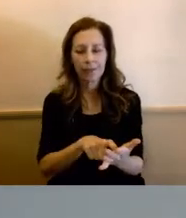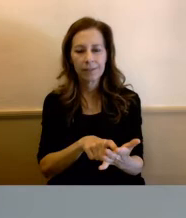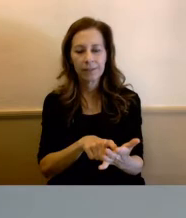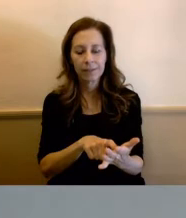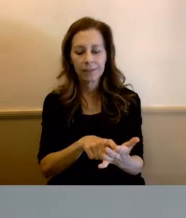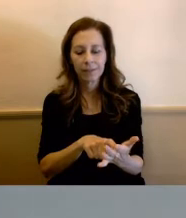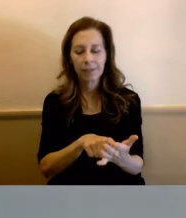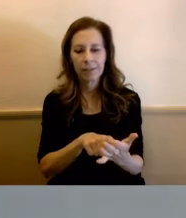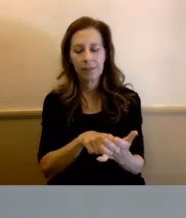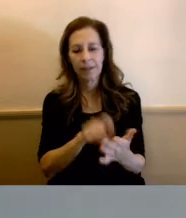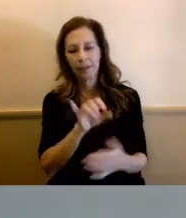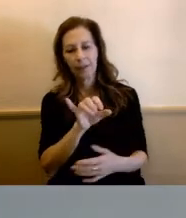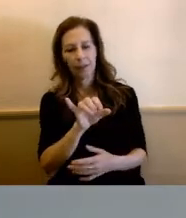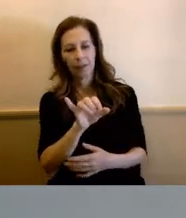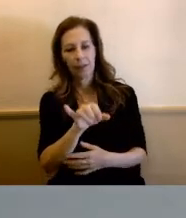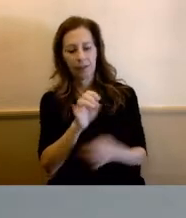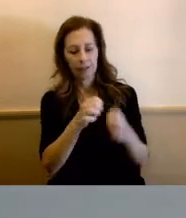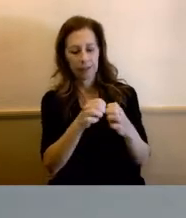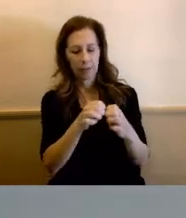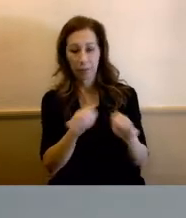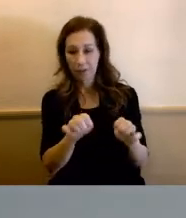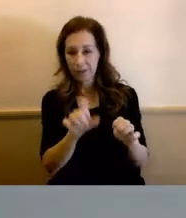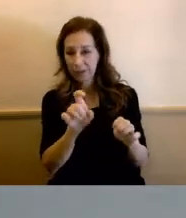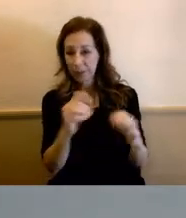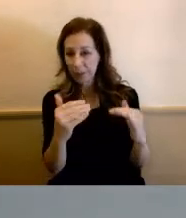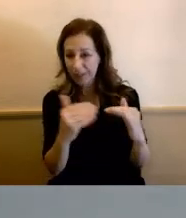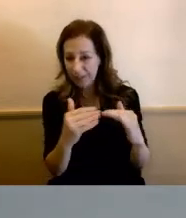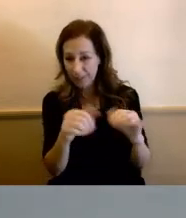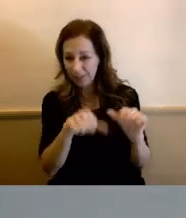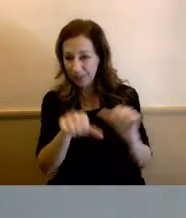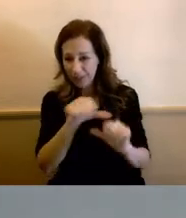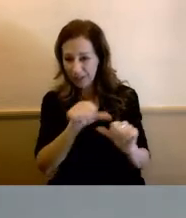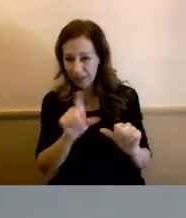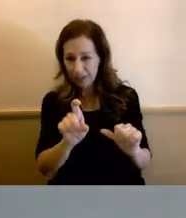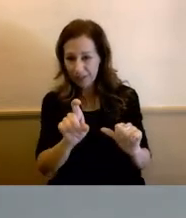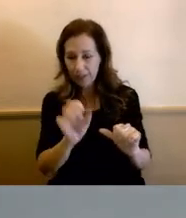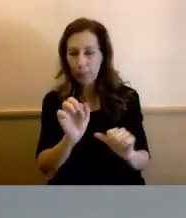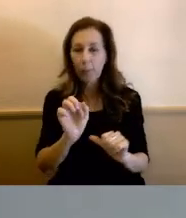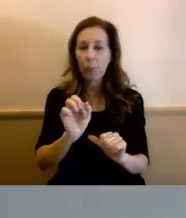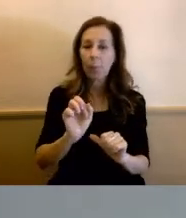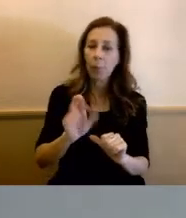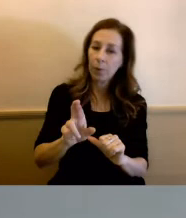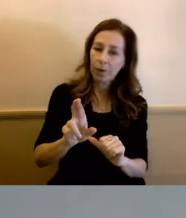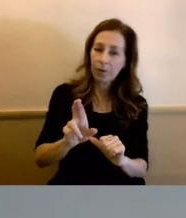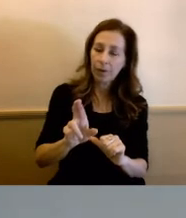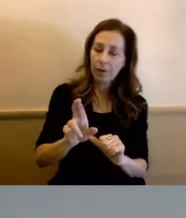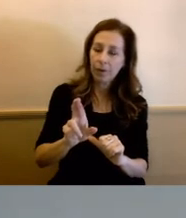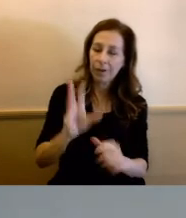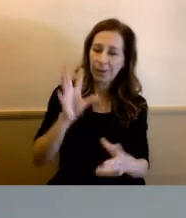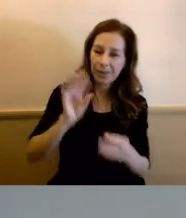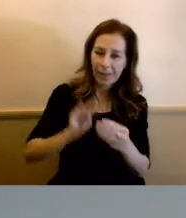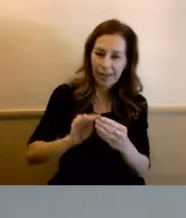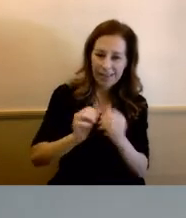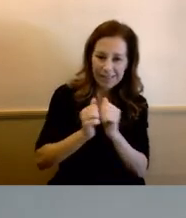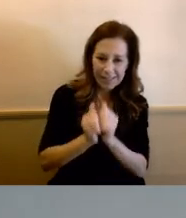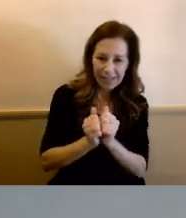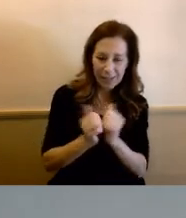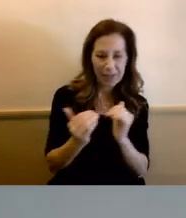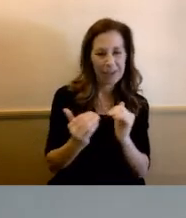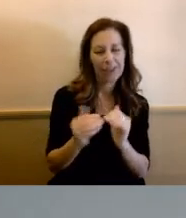equations should equal each other, or if they should add together to equal